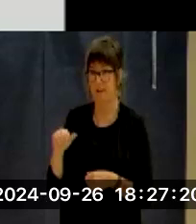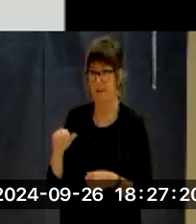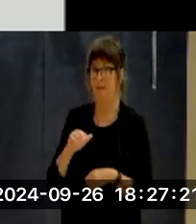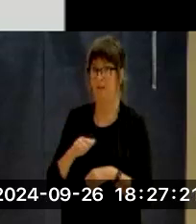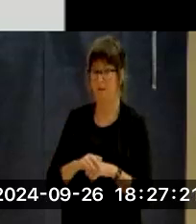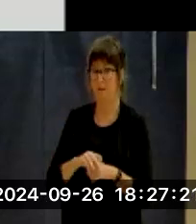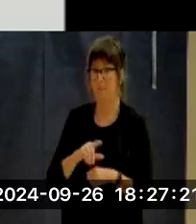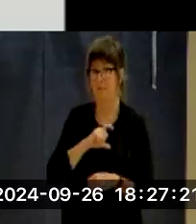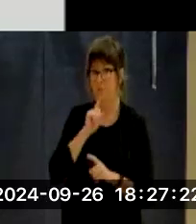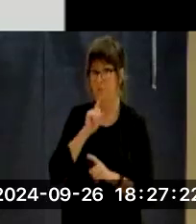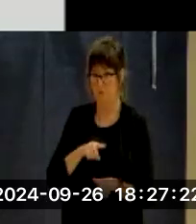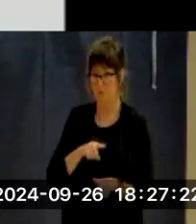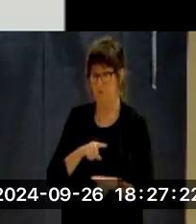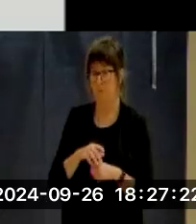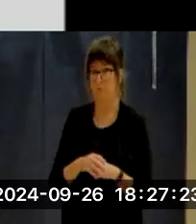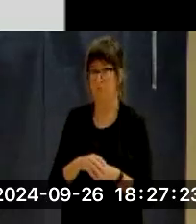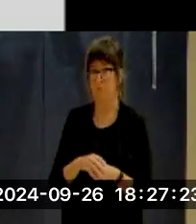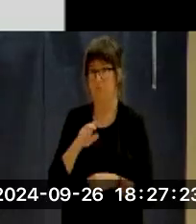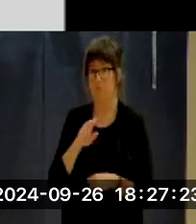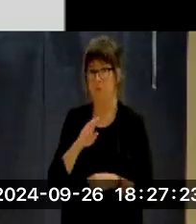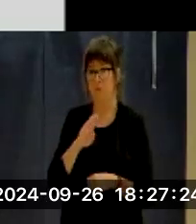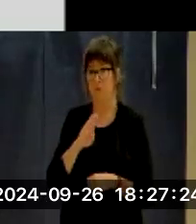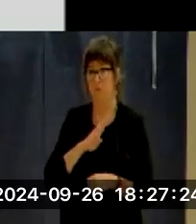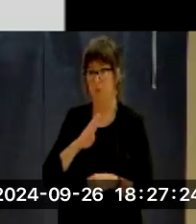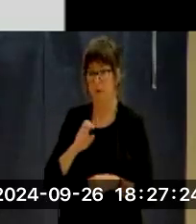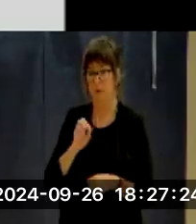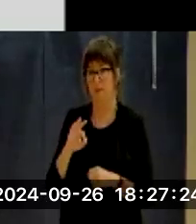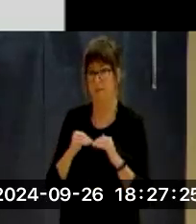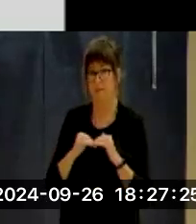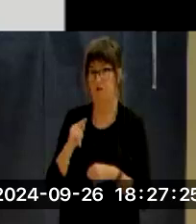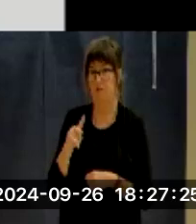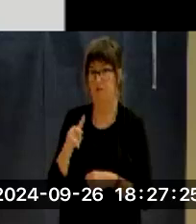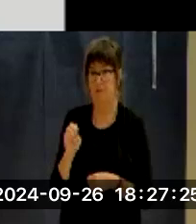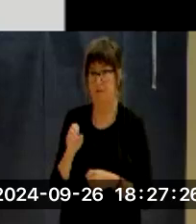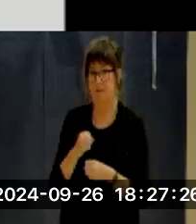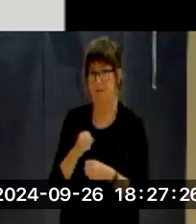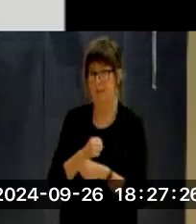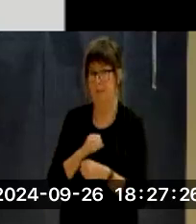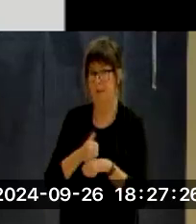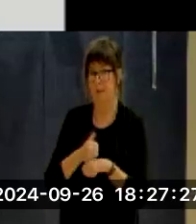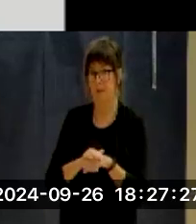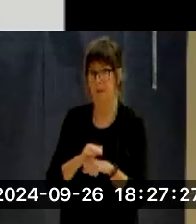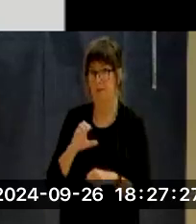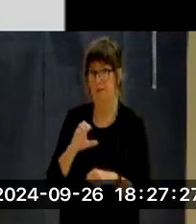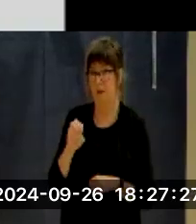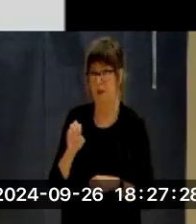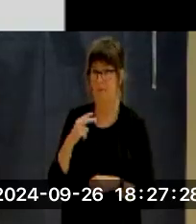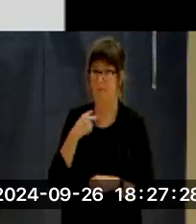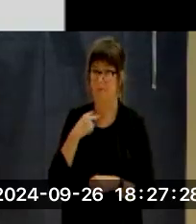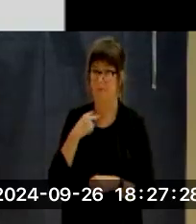reports and the Bureau of Justice Statistics data based on crime victim